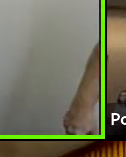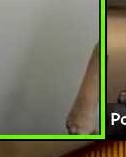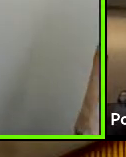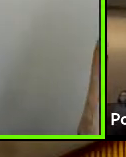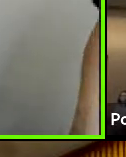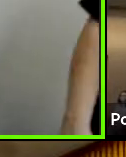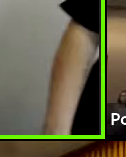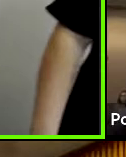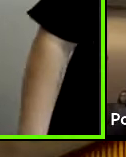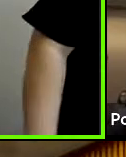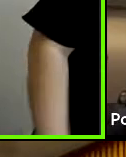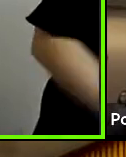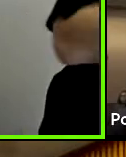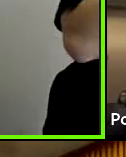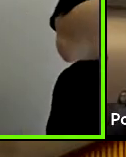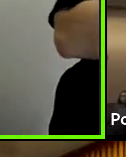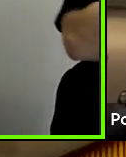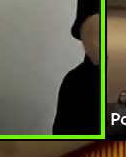the background.